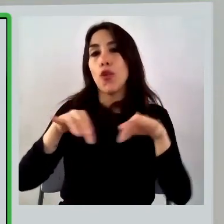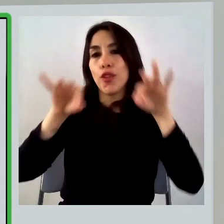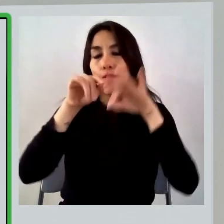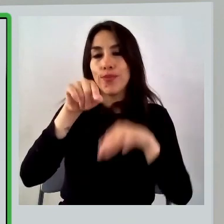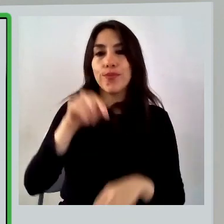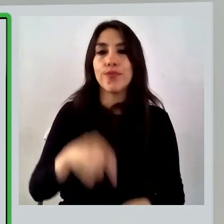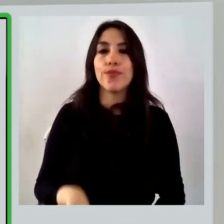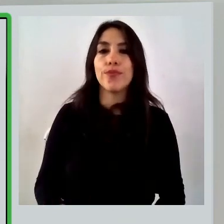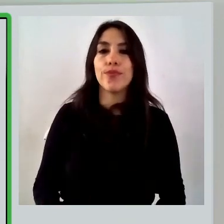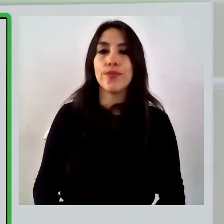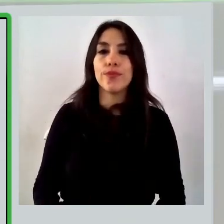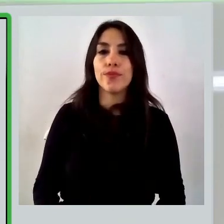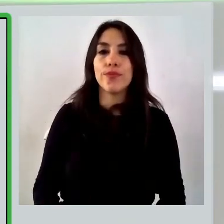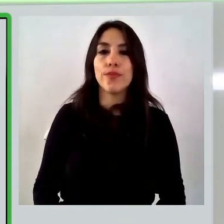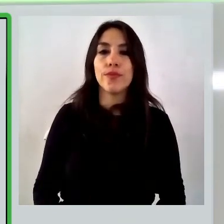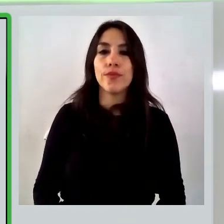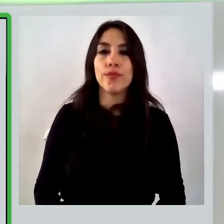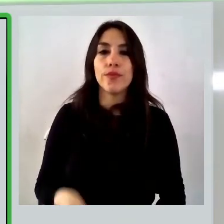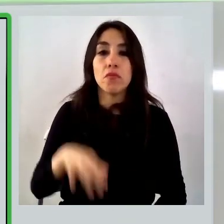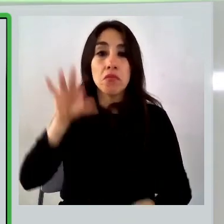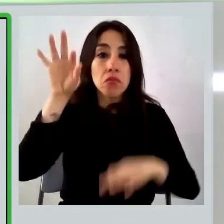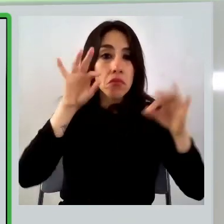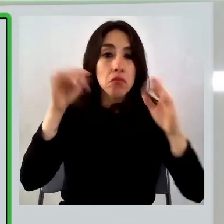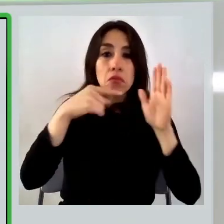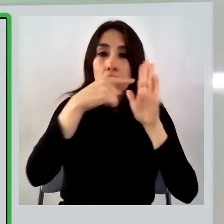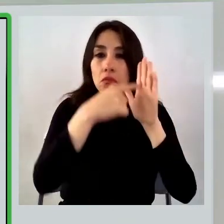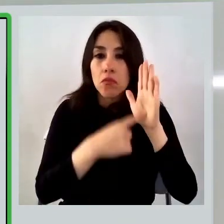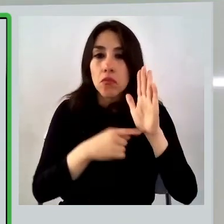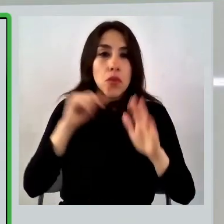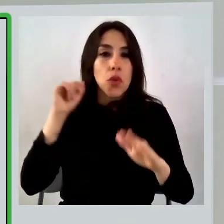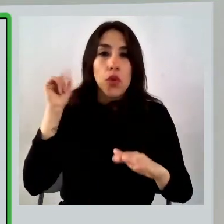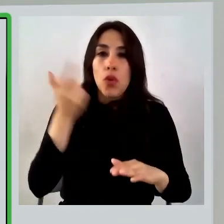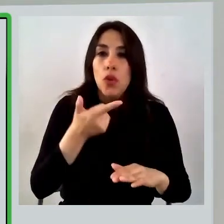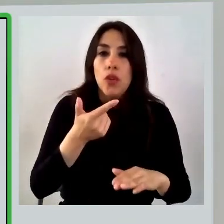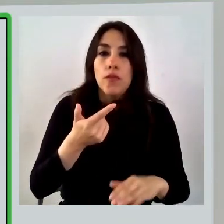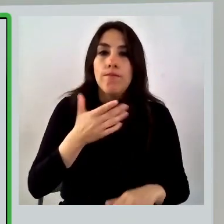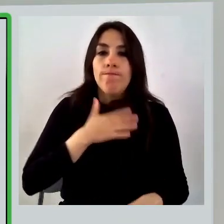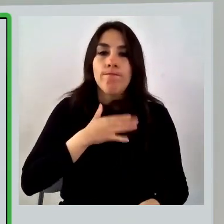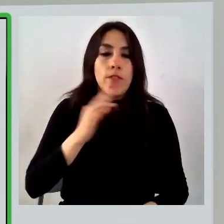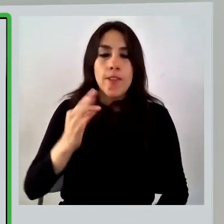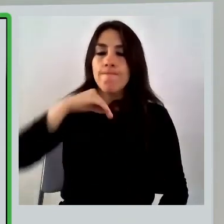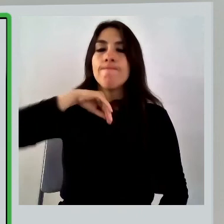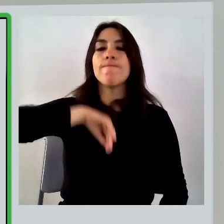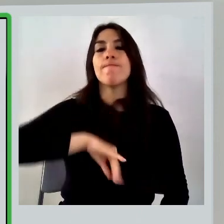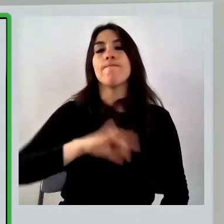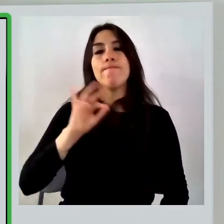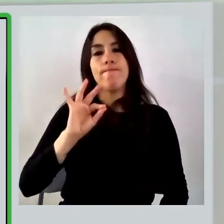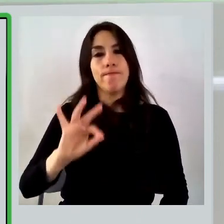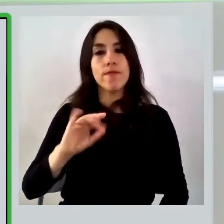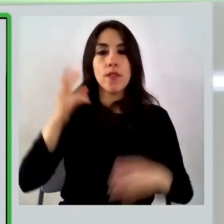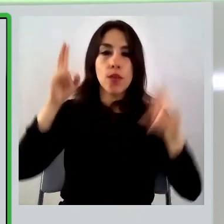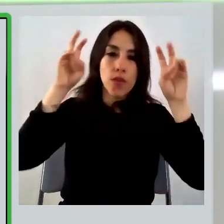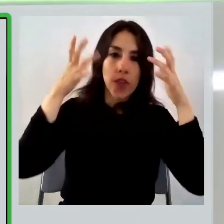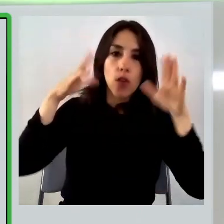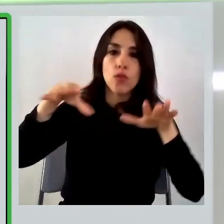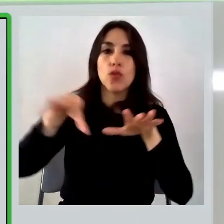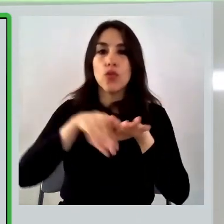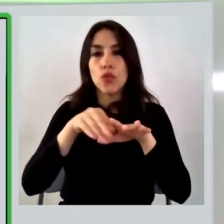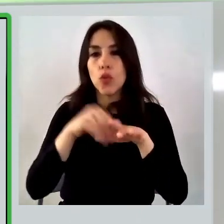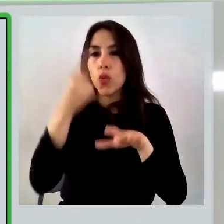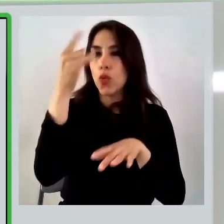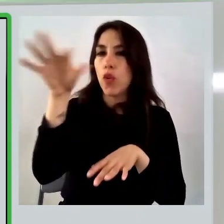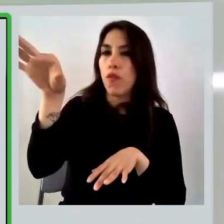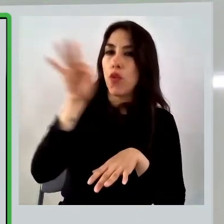in its broadest sense, while delivering that understanding of tangible actions that our clients can